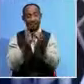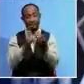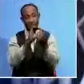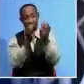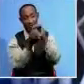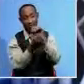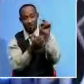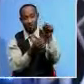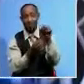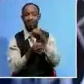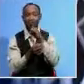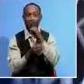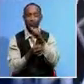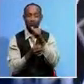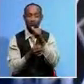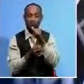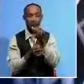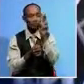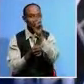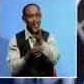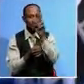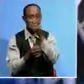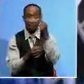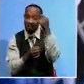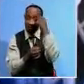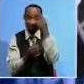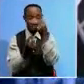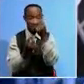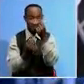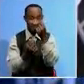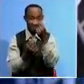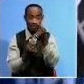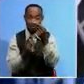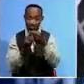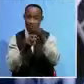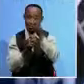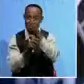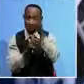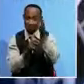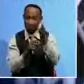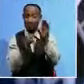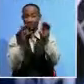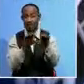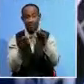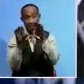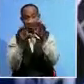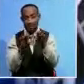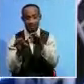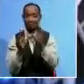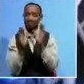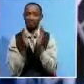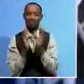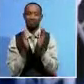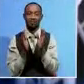that he would not tolerate the usage of government resources for the UPND's activities at part level.